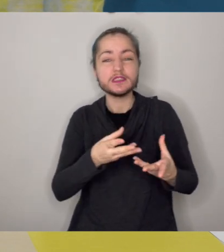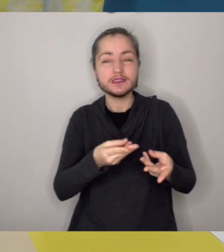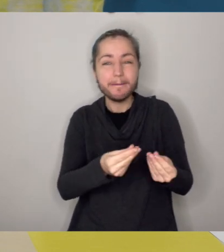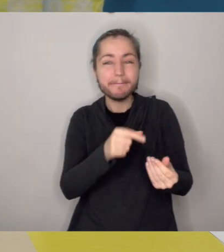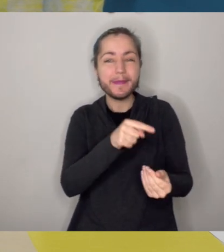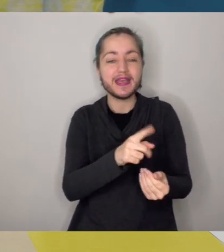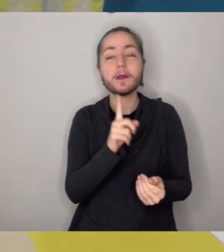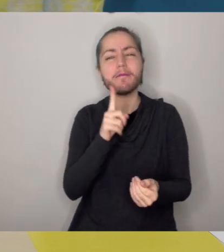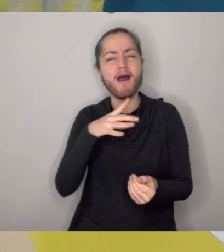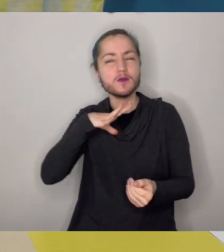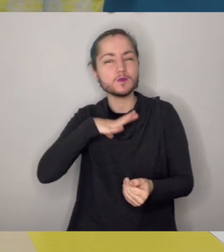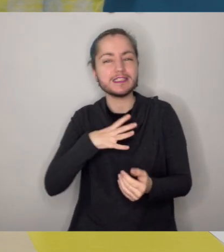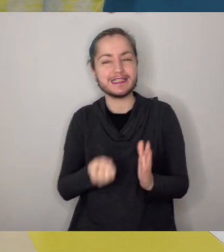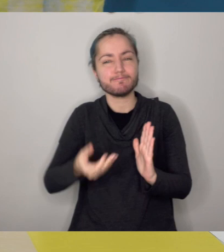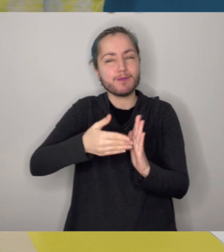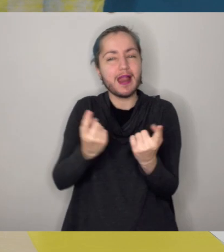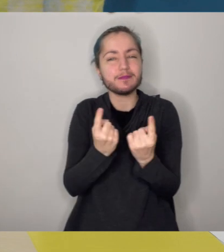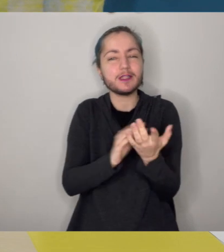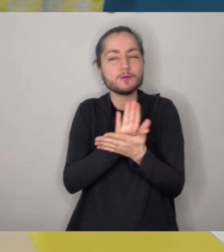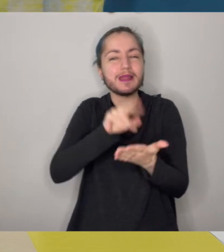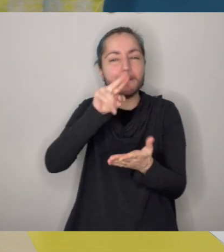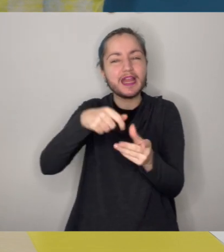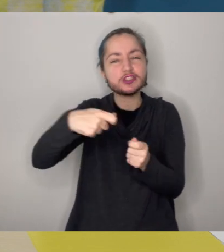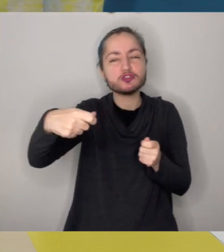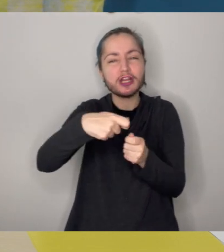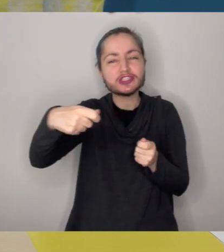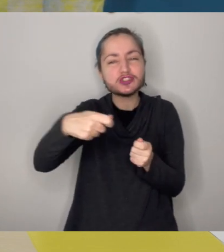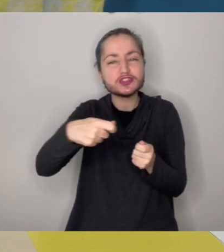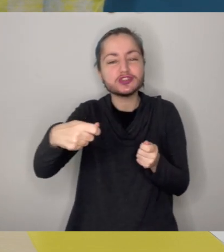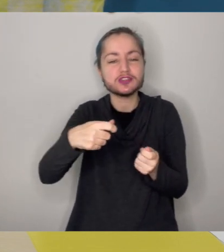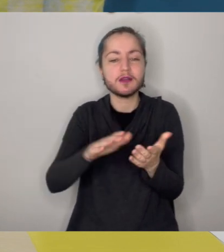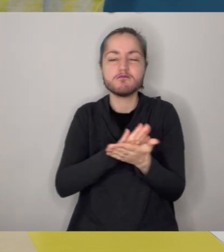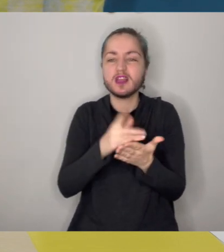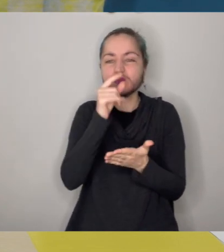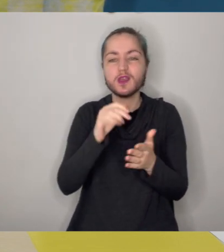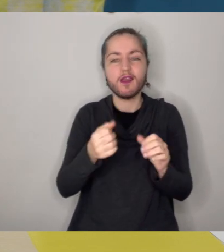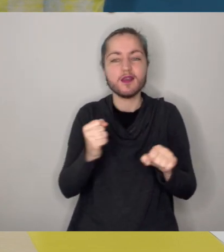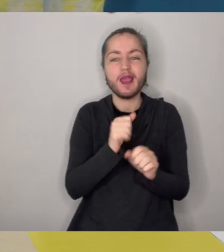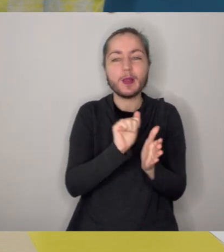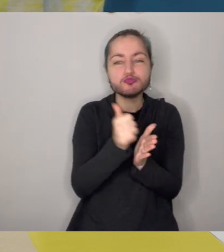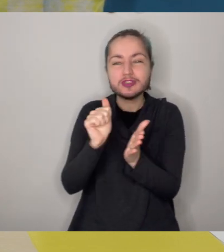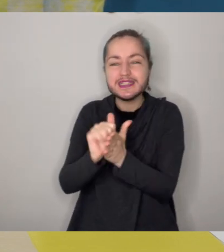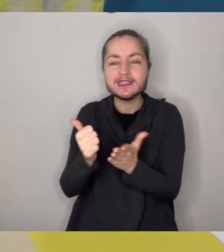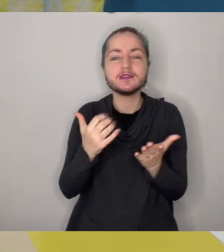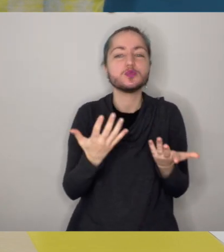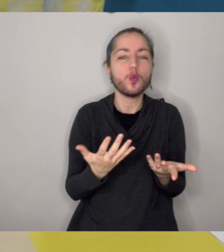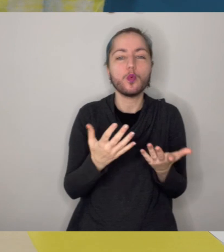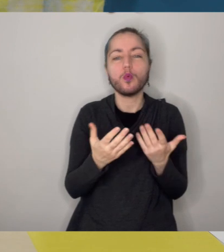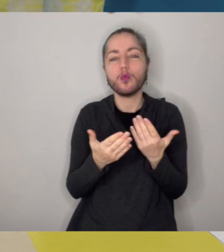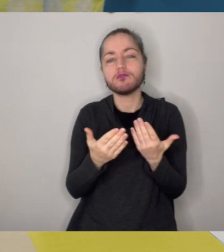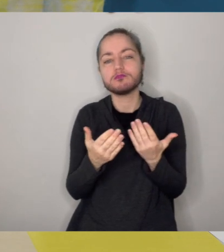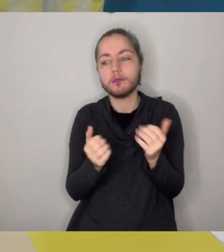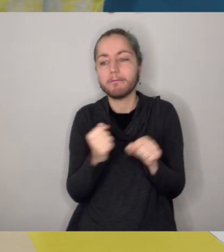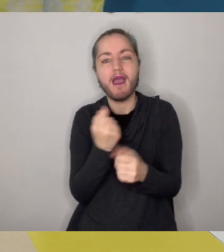liquid paste to start, but what you need is something to make the paint really stretchy and elastic so that you can either do